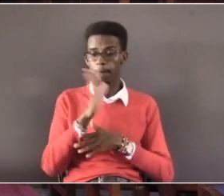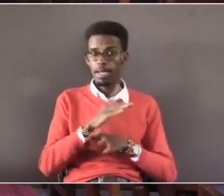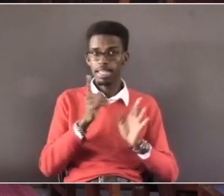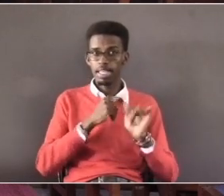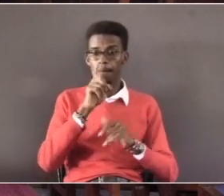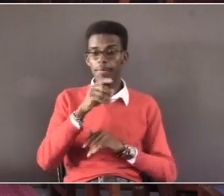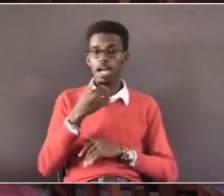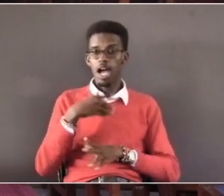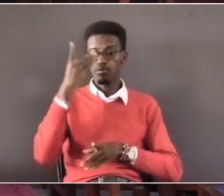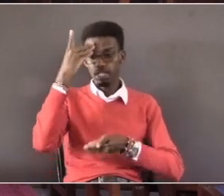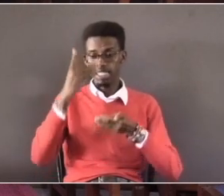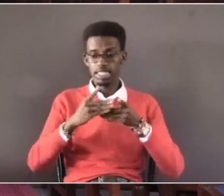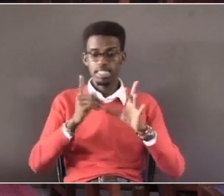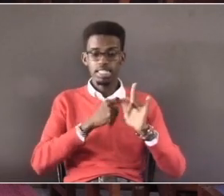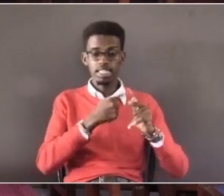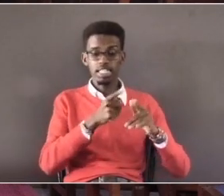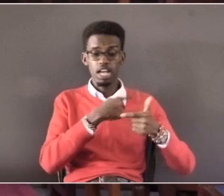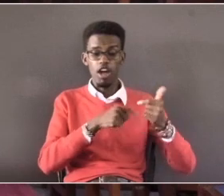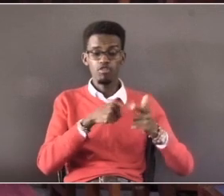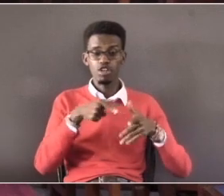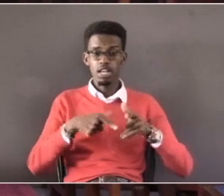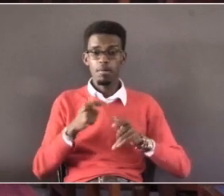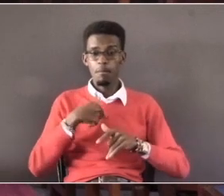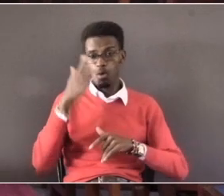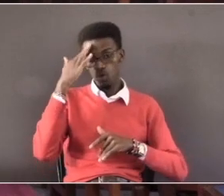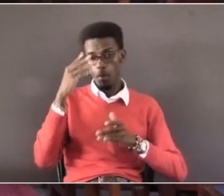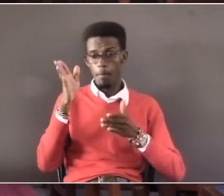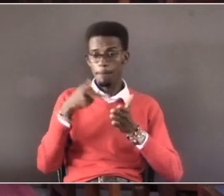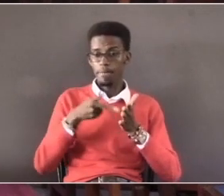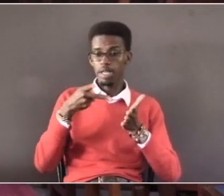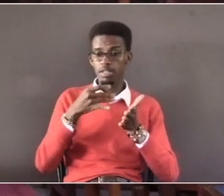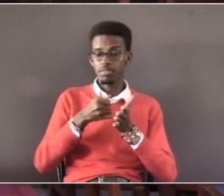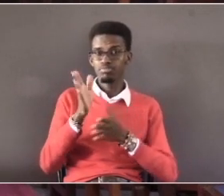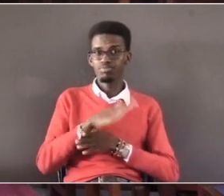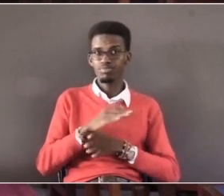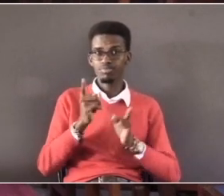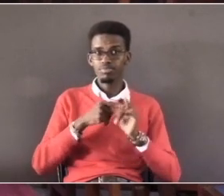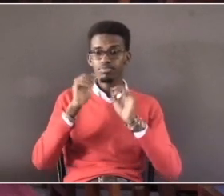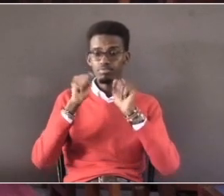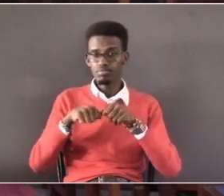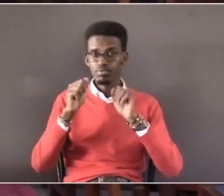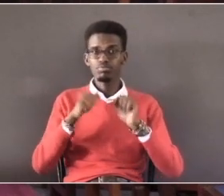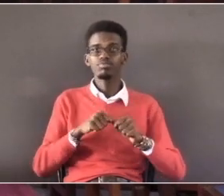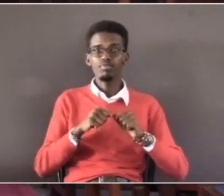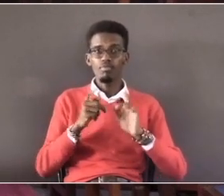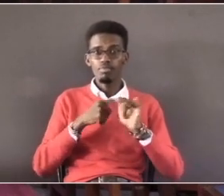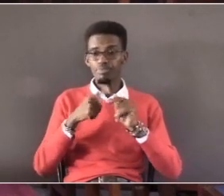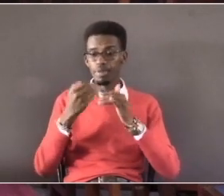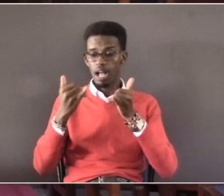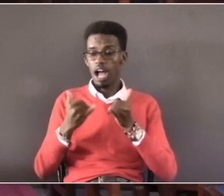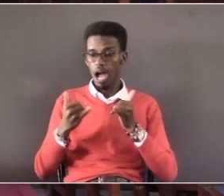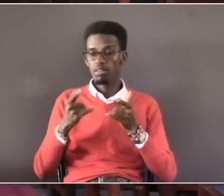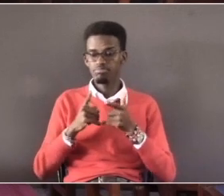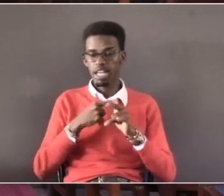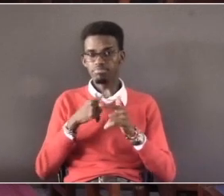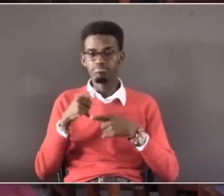you have to decide, you need to let me know when you're paying it back. And if possible, and especially in the current day and